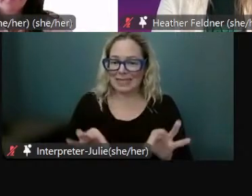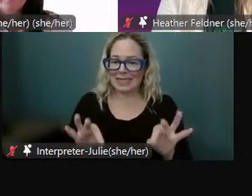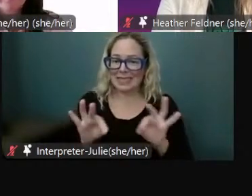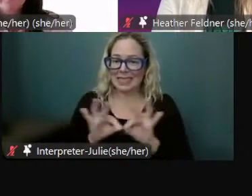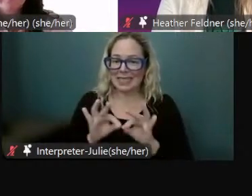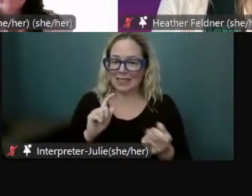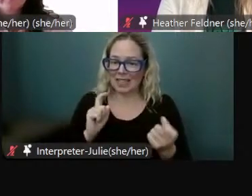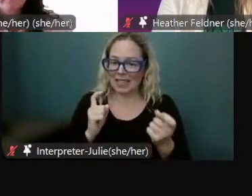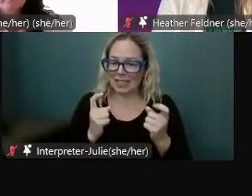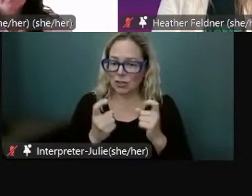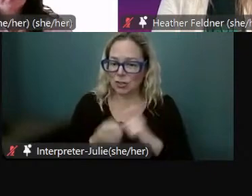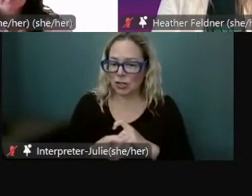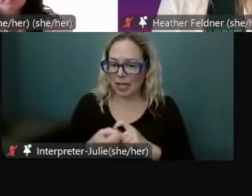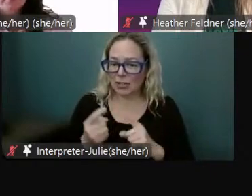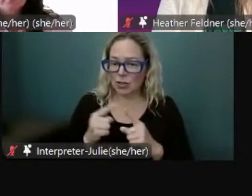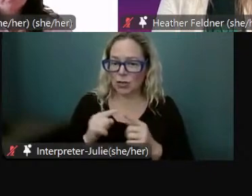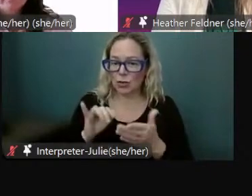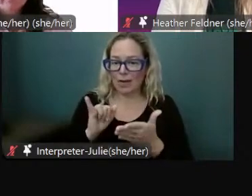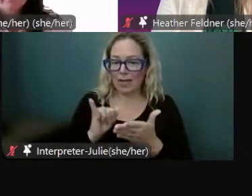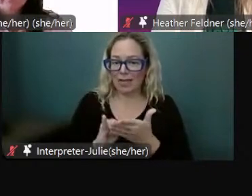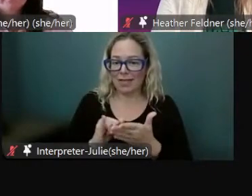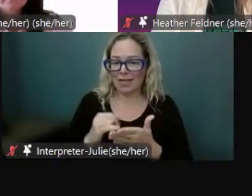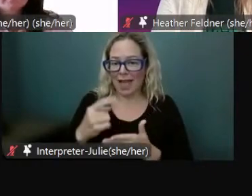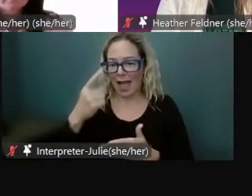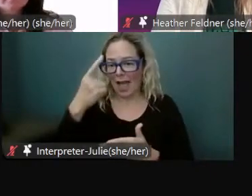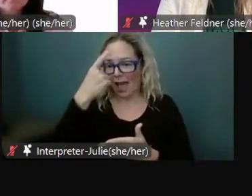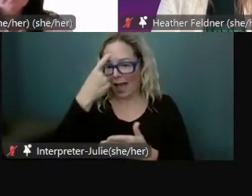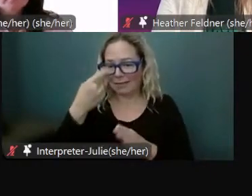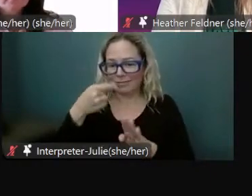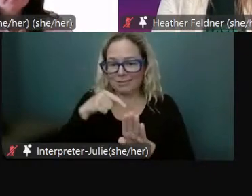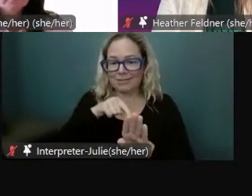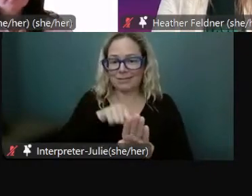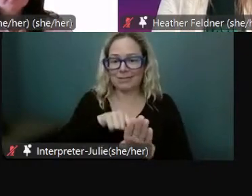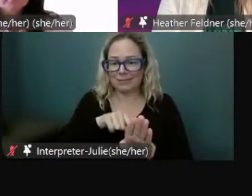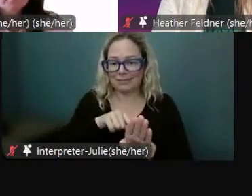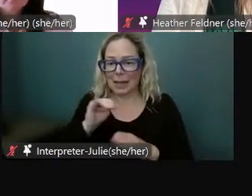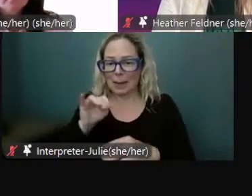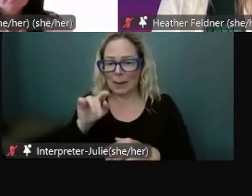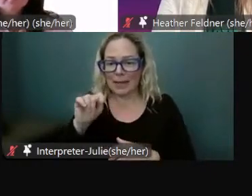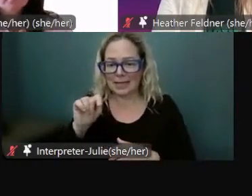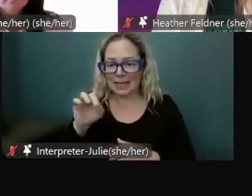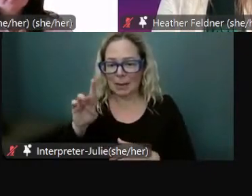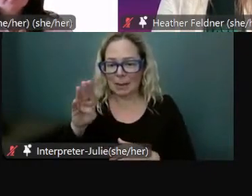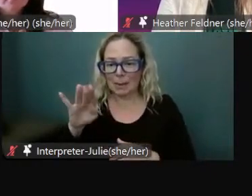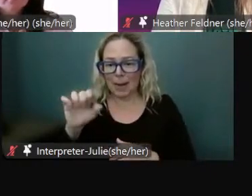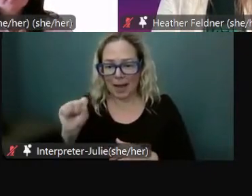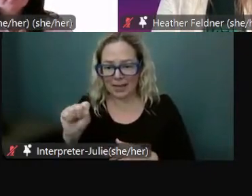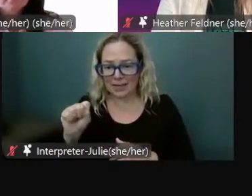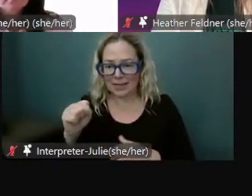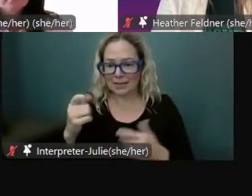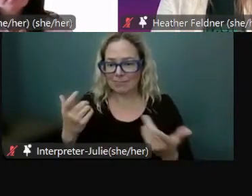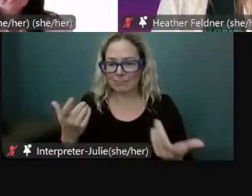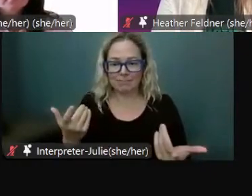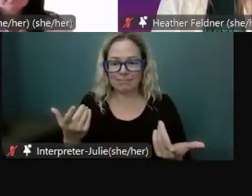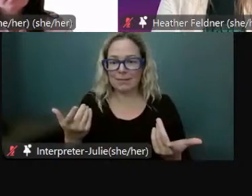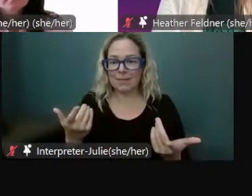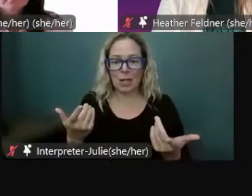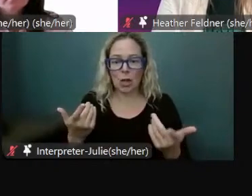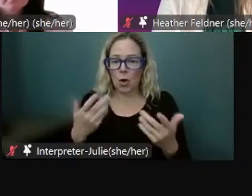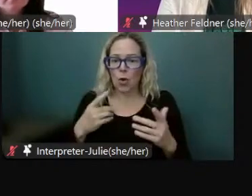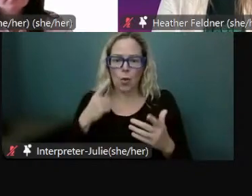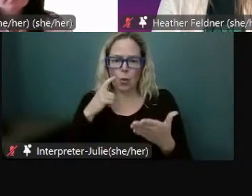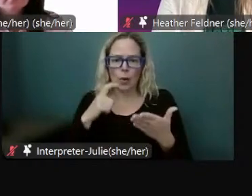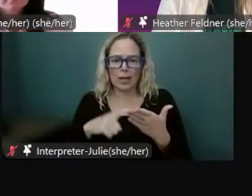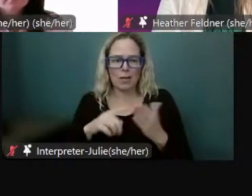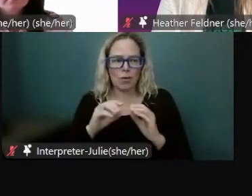was presented as a one-time workshop or over a full quarter. That is, there was simply no statistically